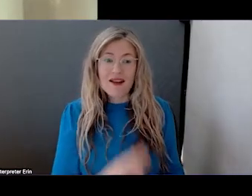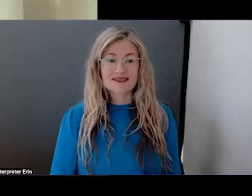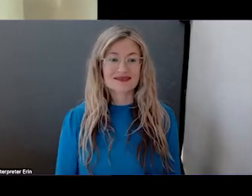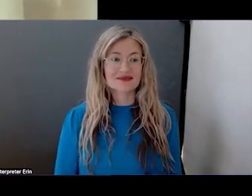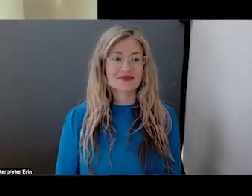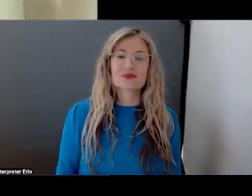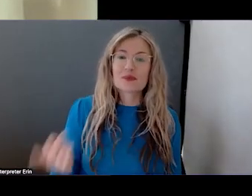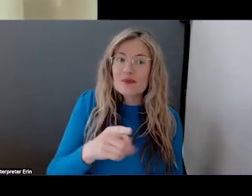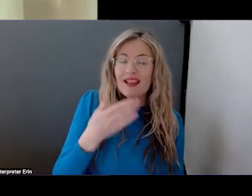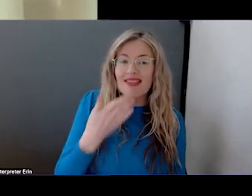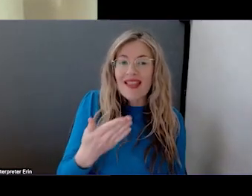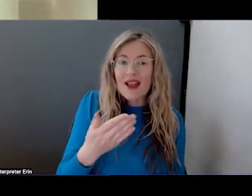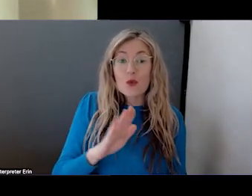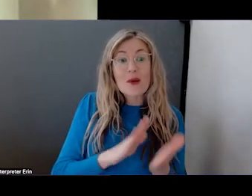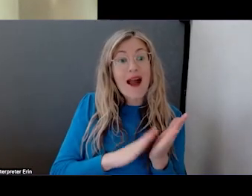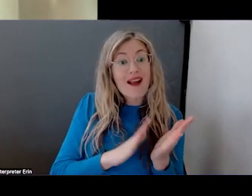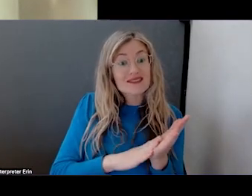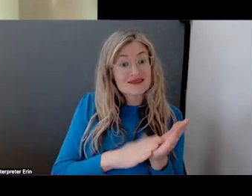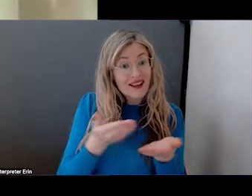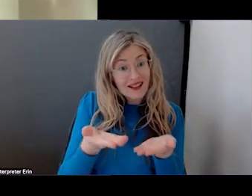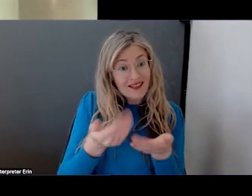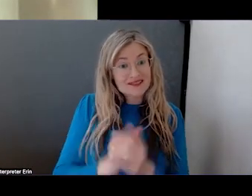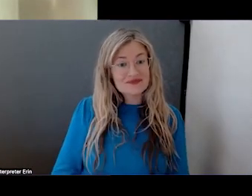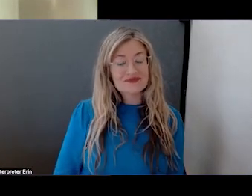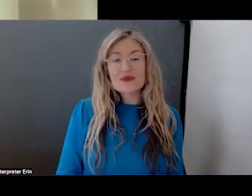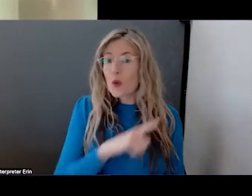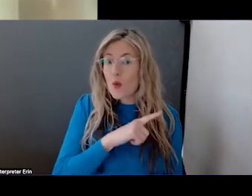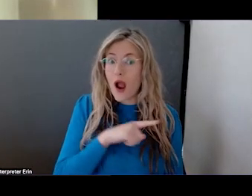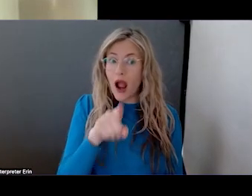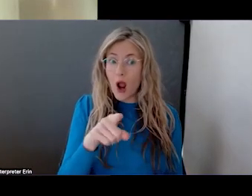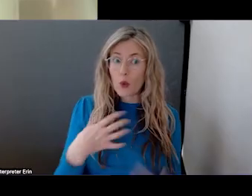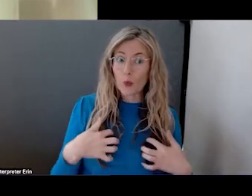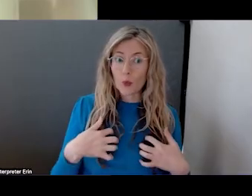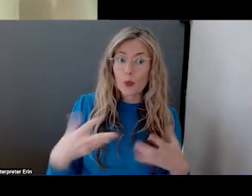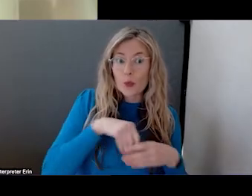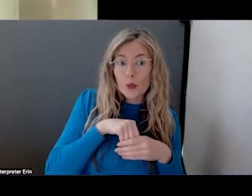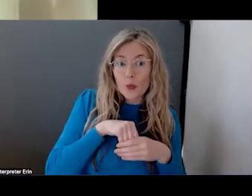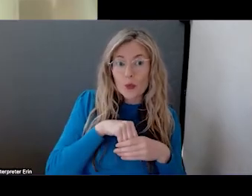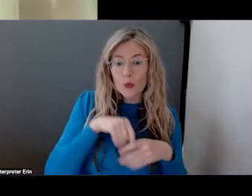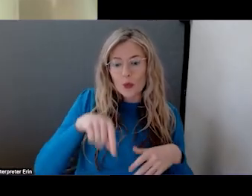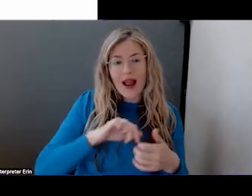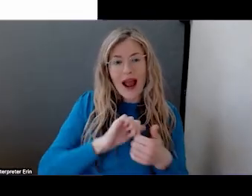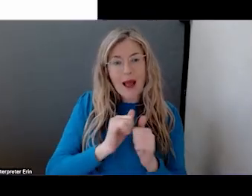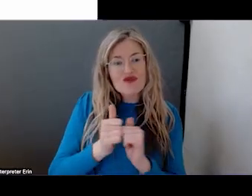what can you say on that? What was the reason for you to start this collaboration?